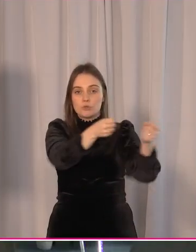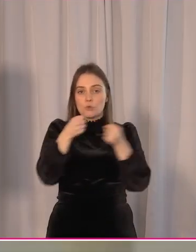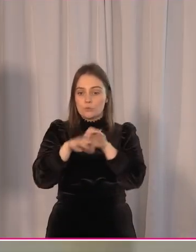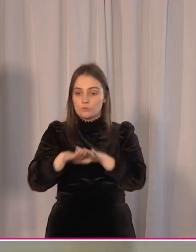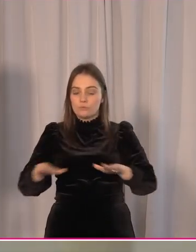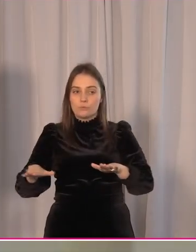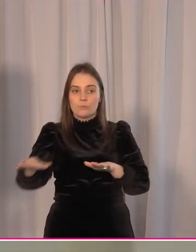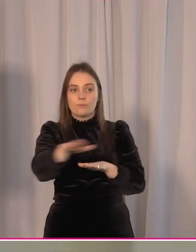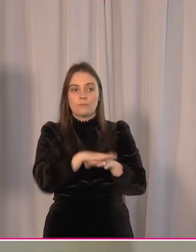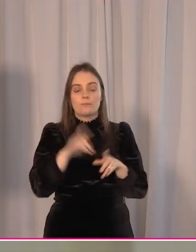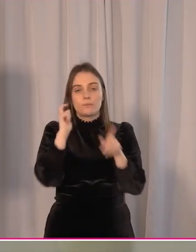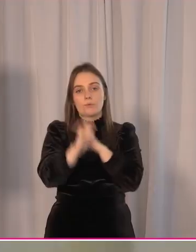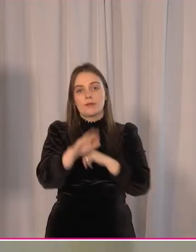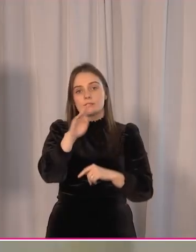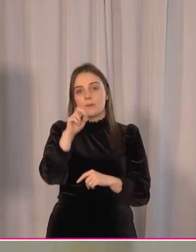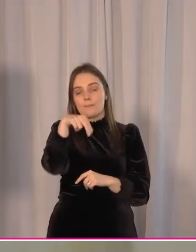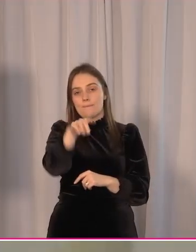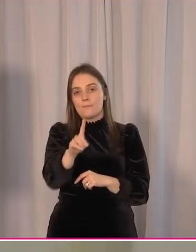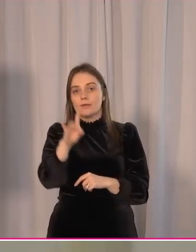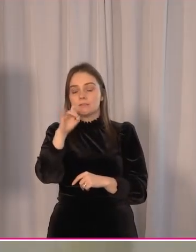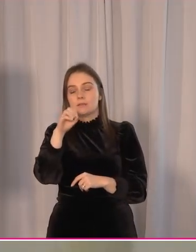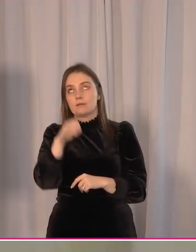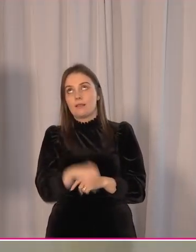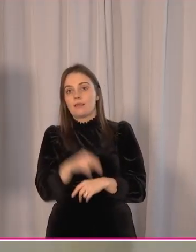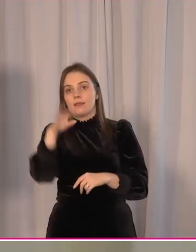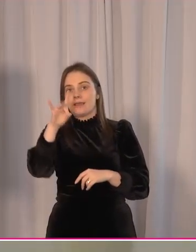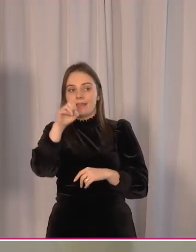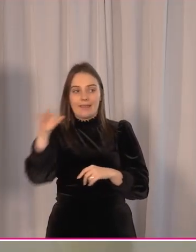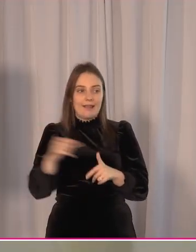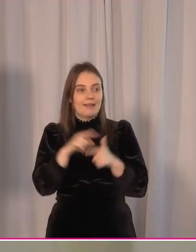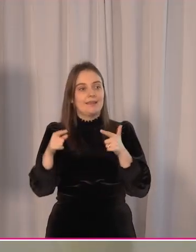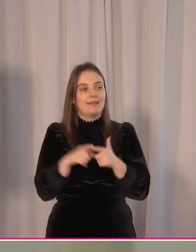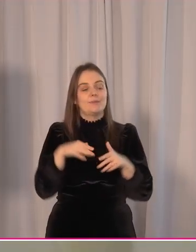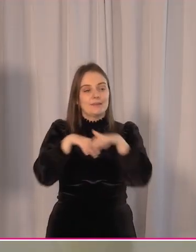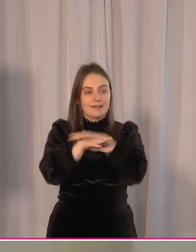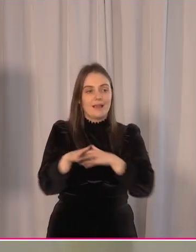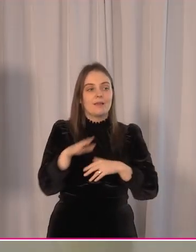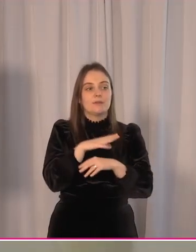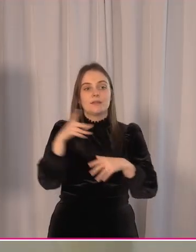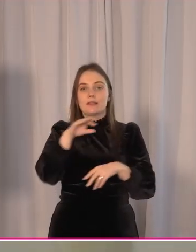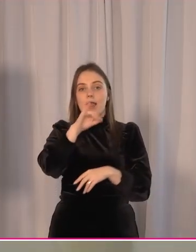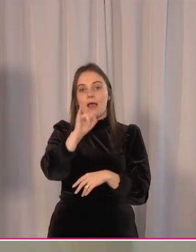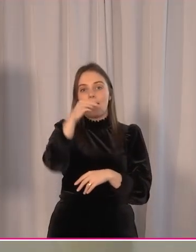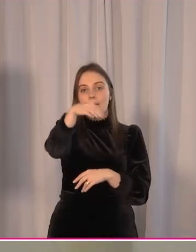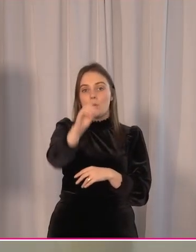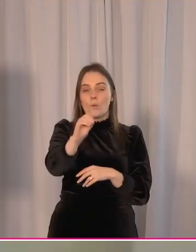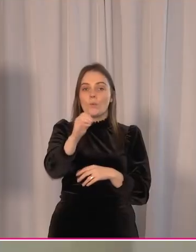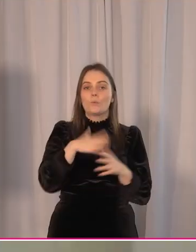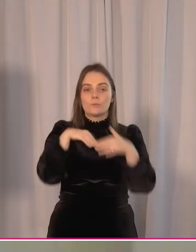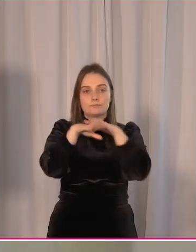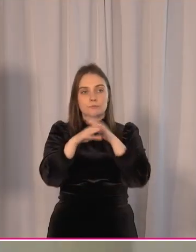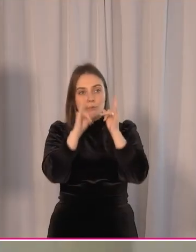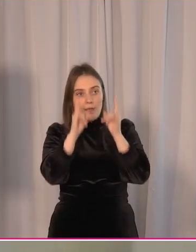okay. Professor Brendan Kelly and Professor Matthew Sadler went in under the IMO banner to a health